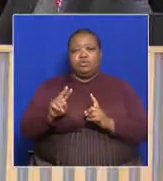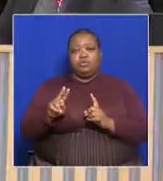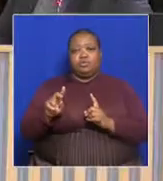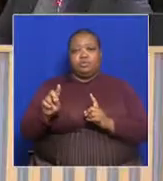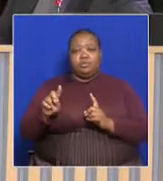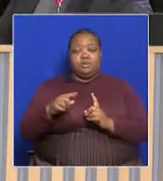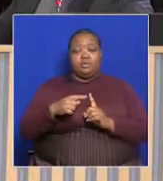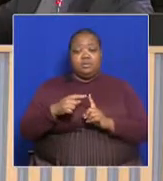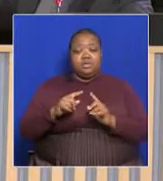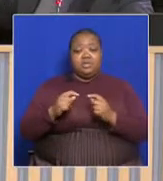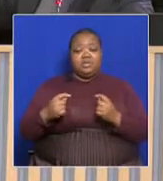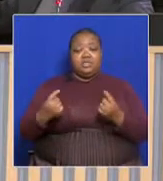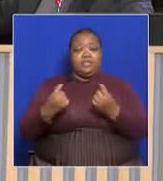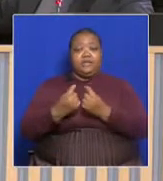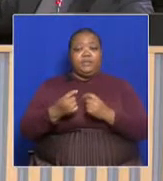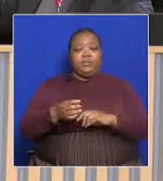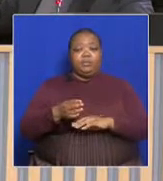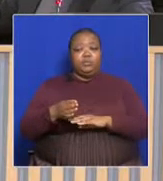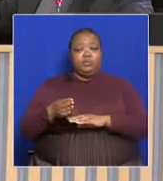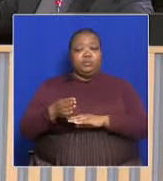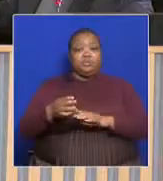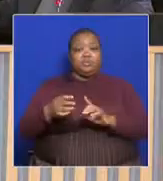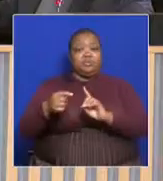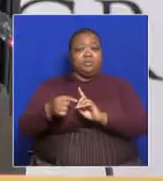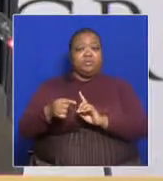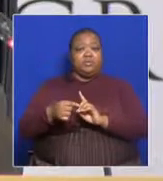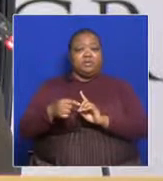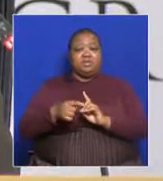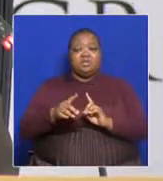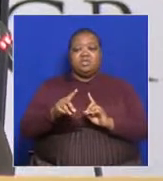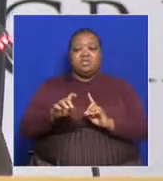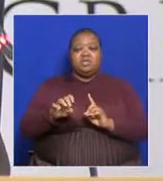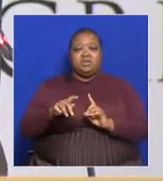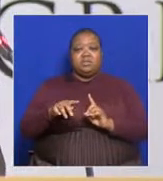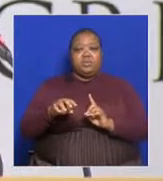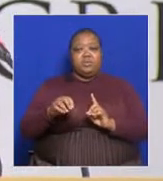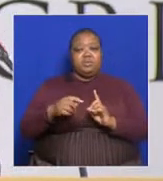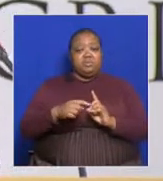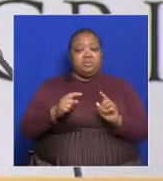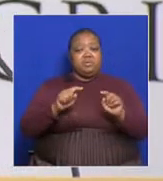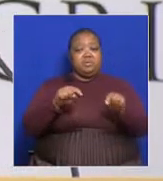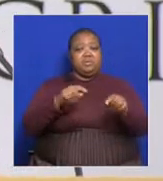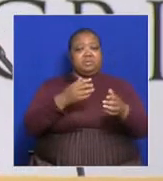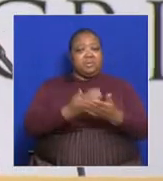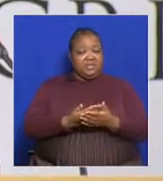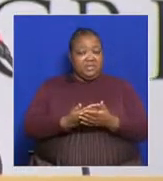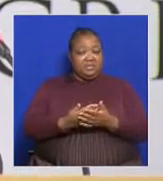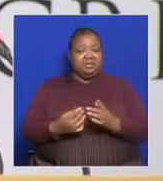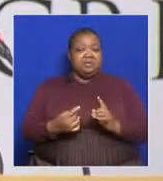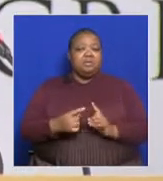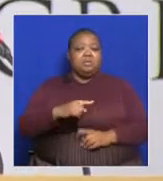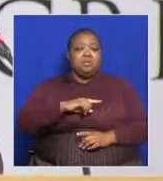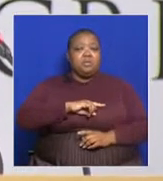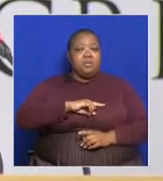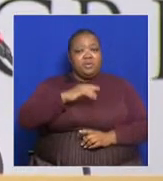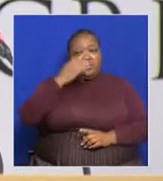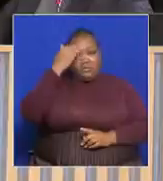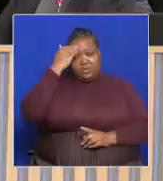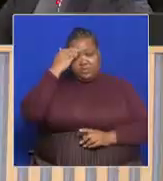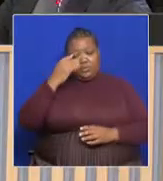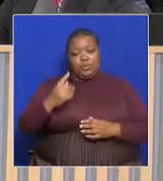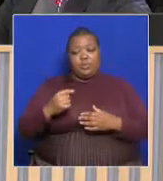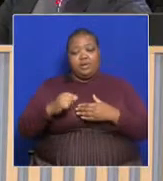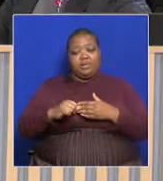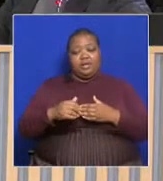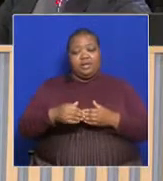could have dispatched him to the depot on the day? Yes, I could have. Because we know that a month later in July, he was